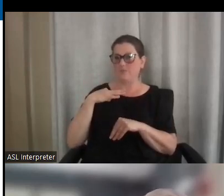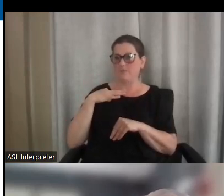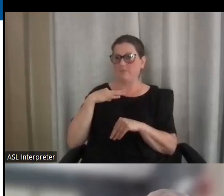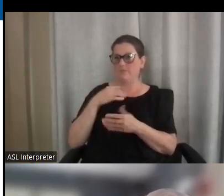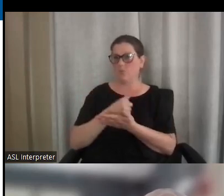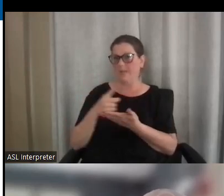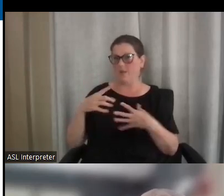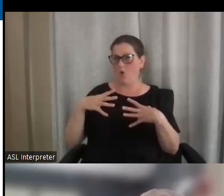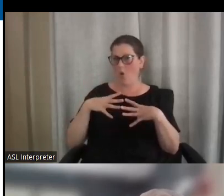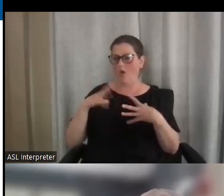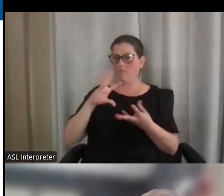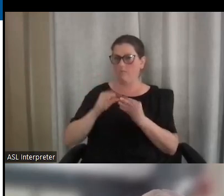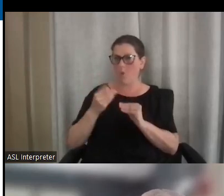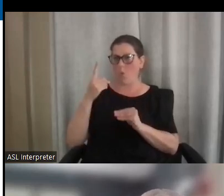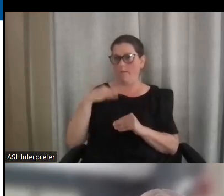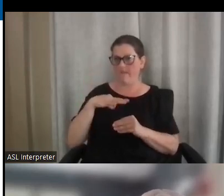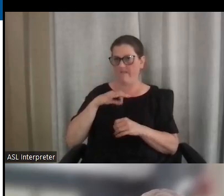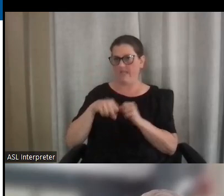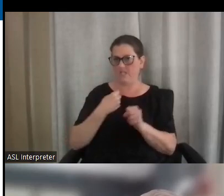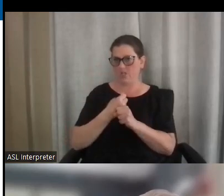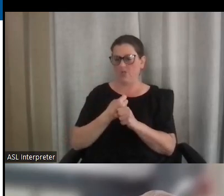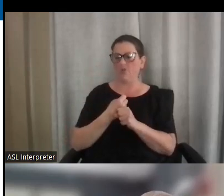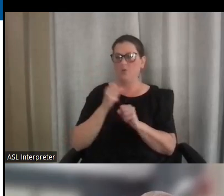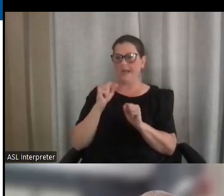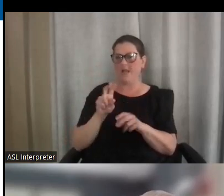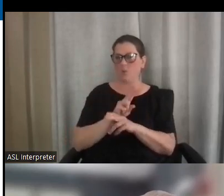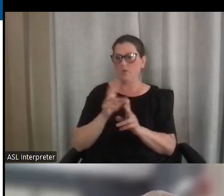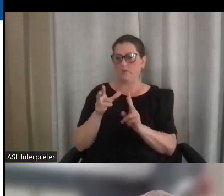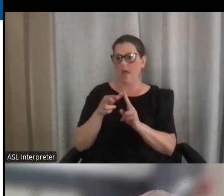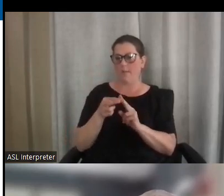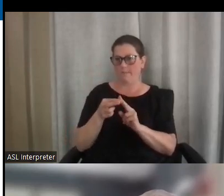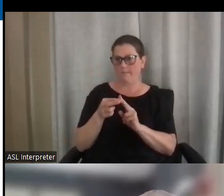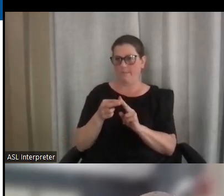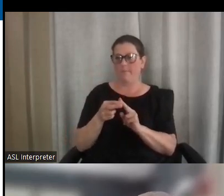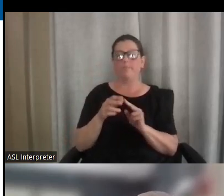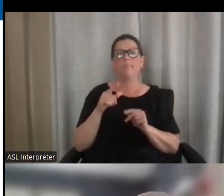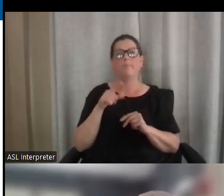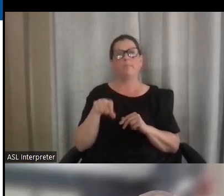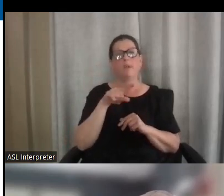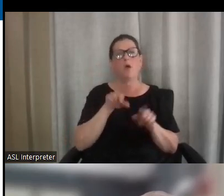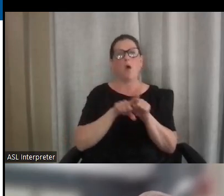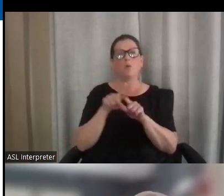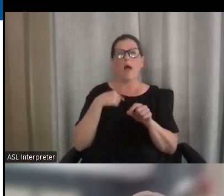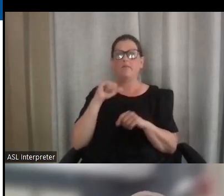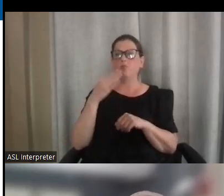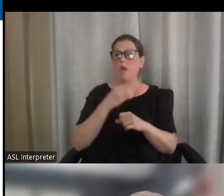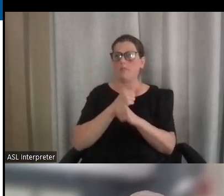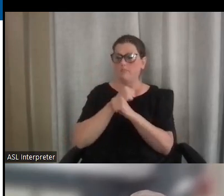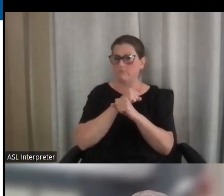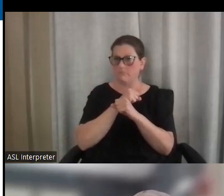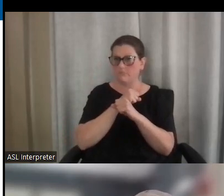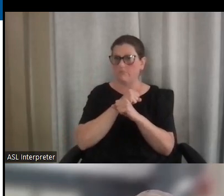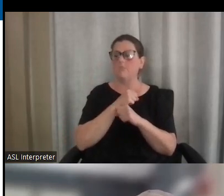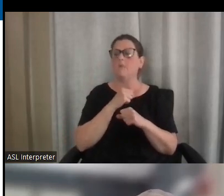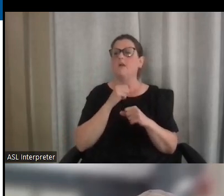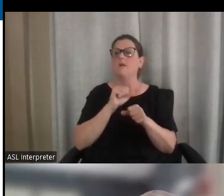leave between family and medical. With this law has also come job protections. Employers are required